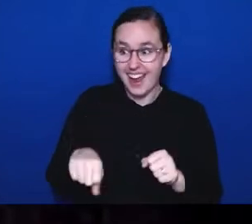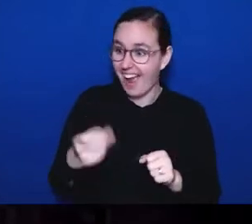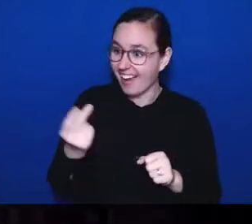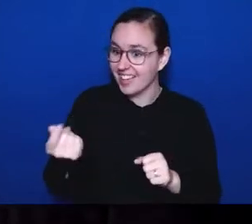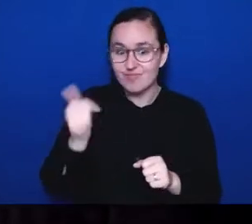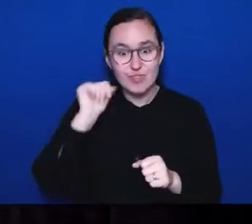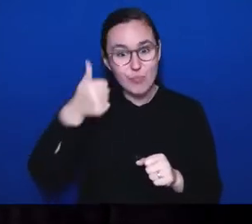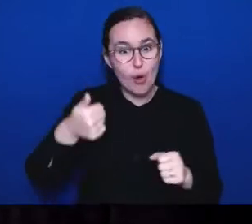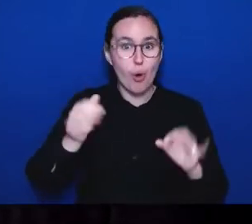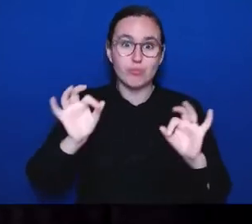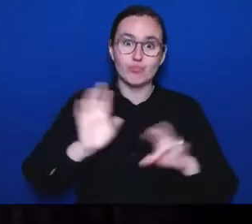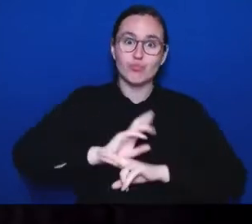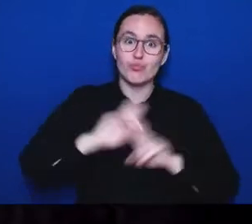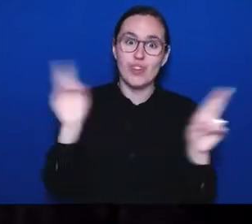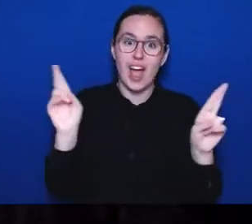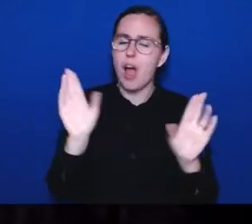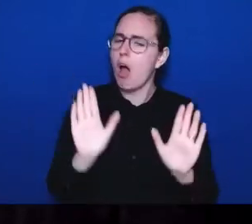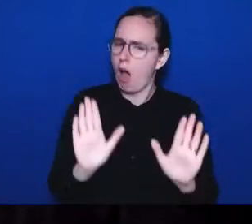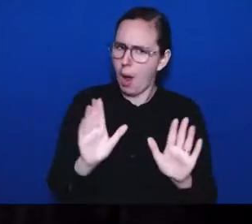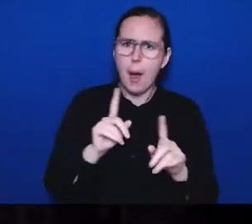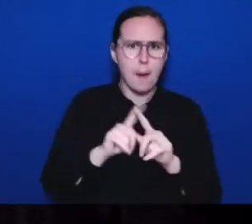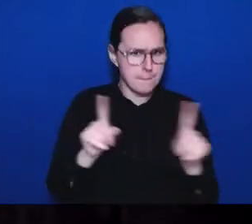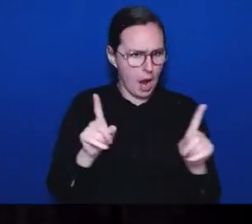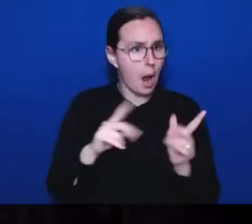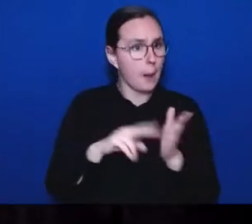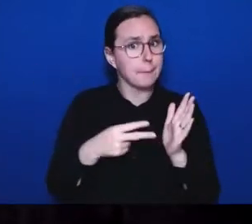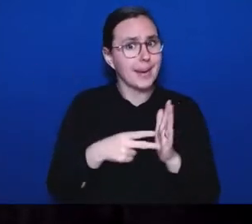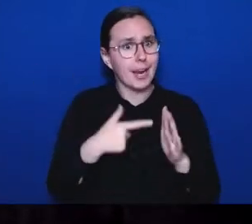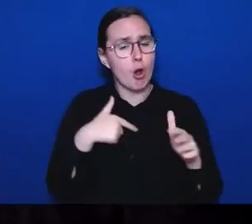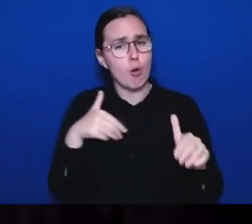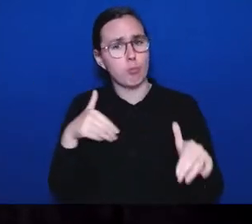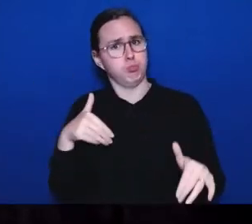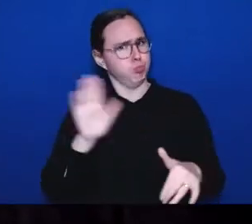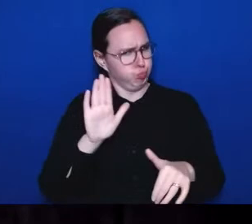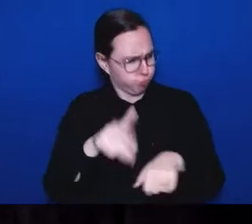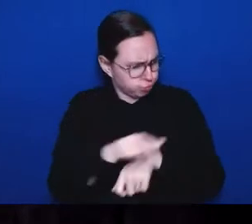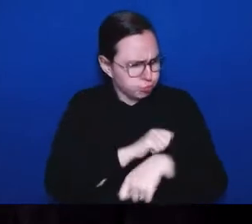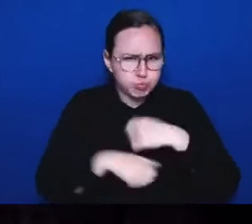at a milestone. The new physician master agreement